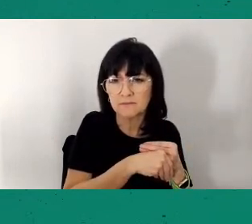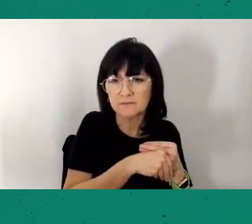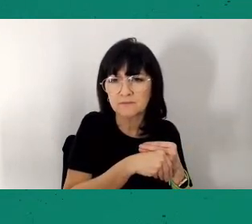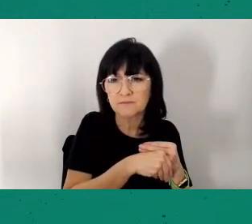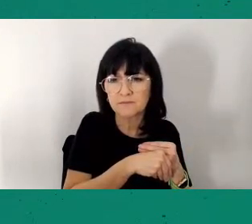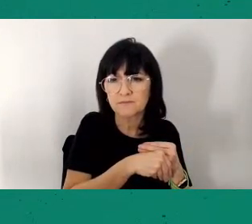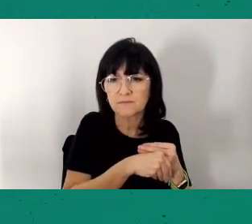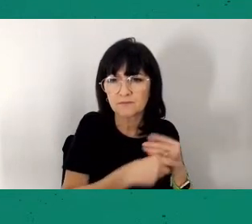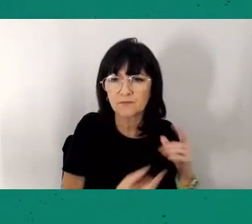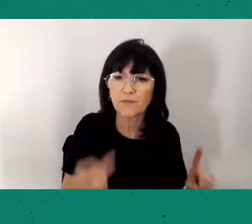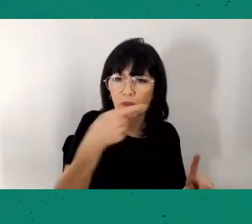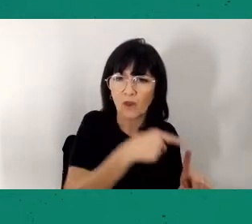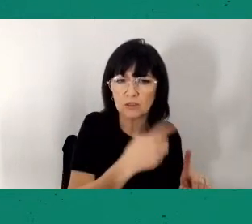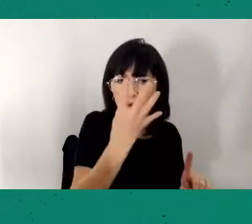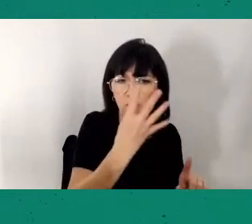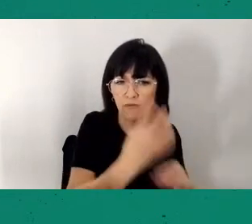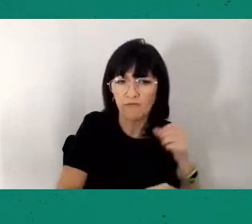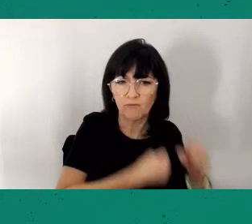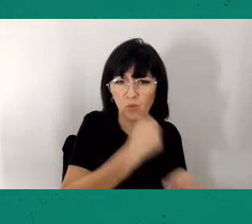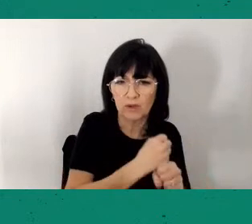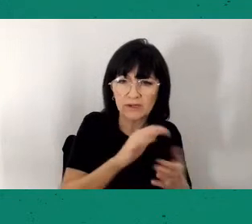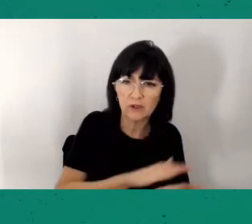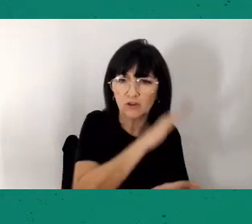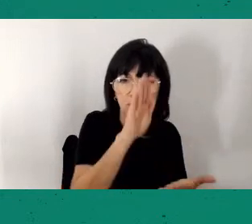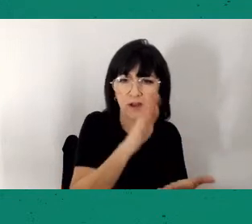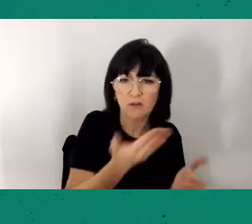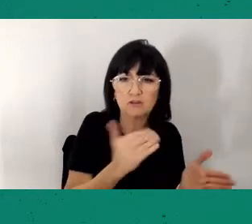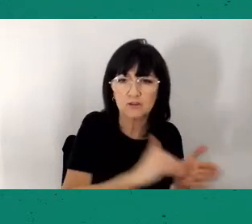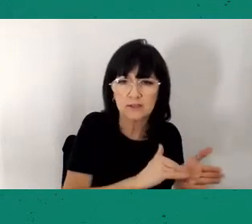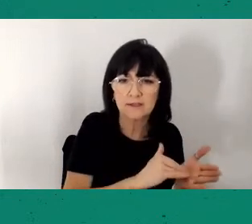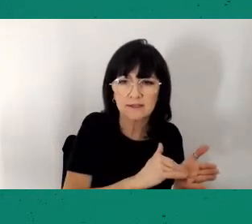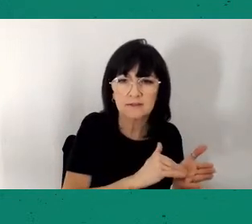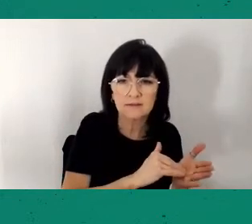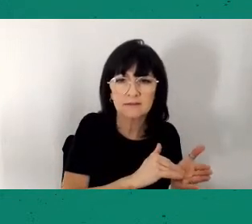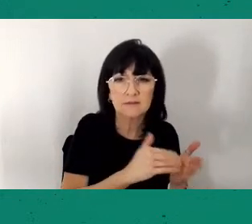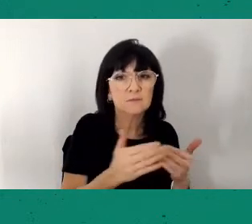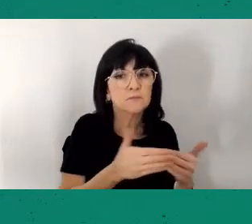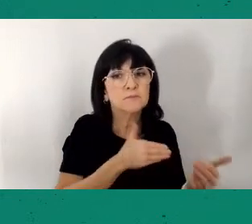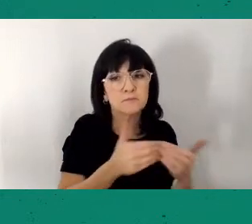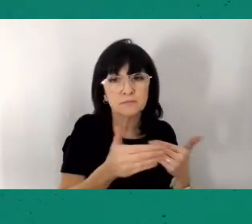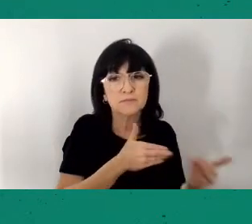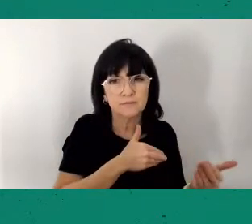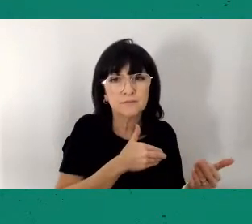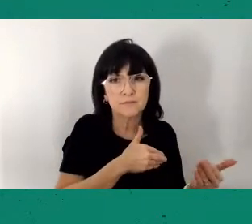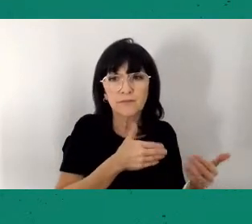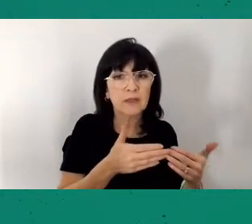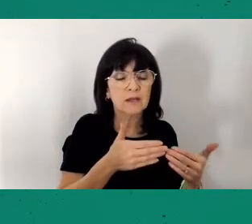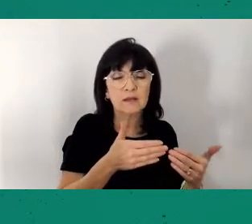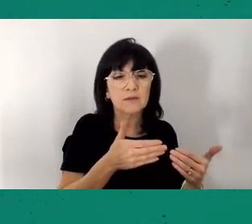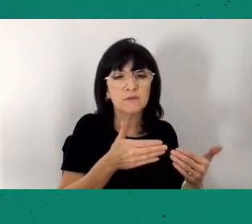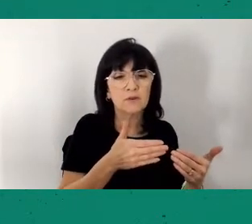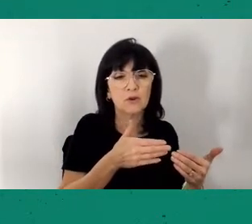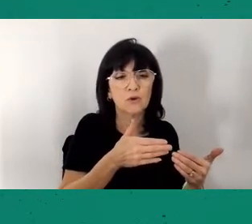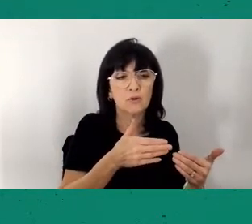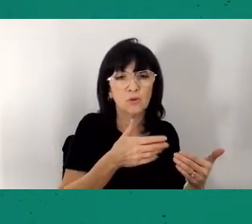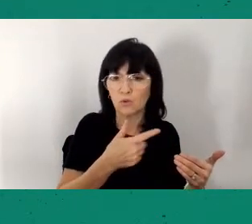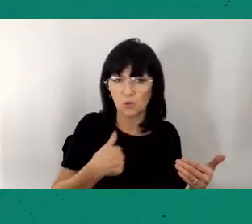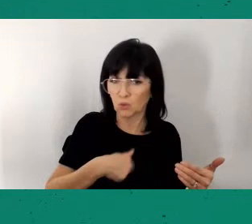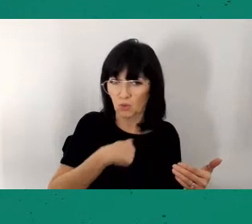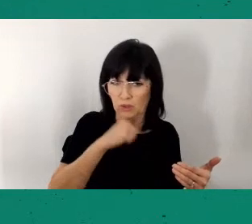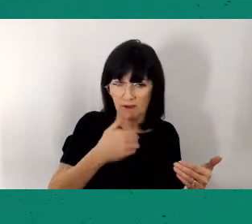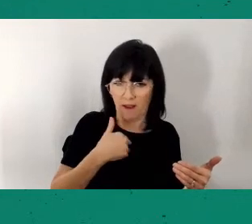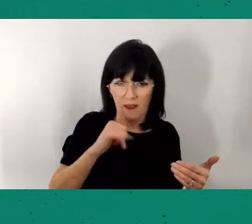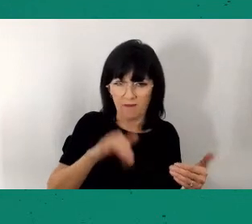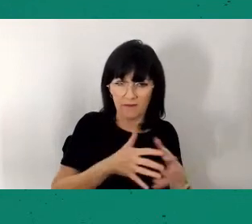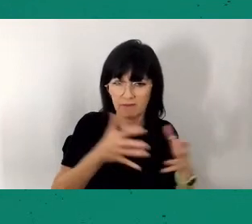went back to the 4-year college again. But at any rate, they both, even though we didn't have that much education, my